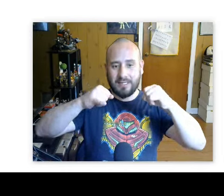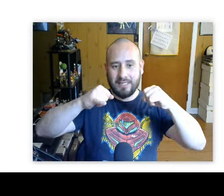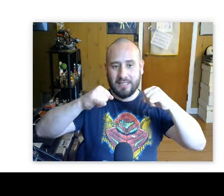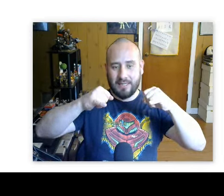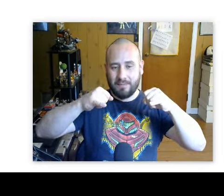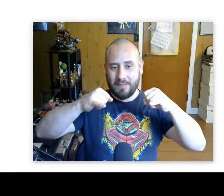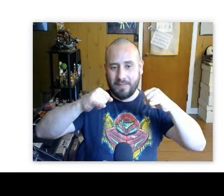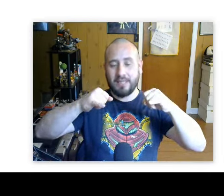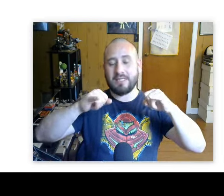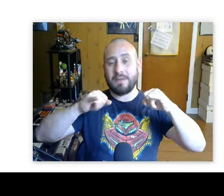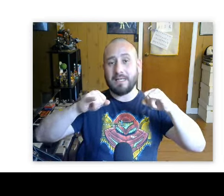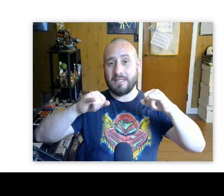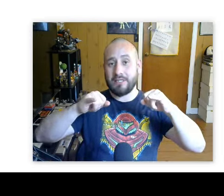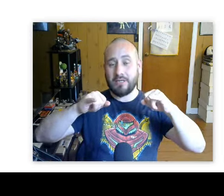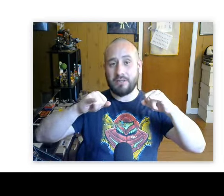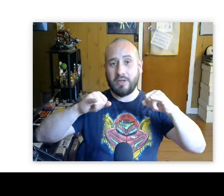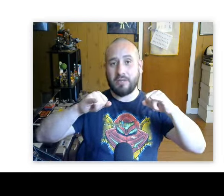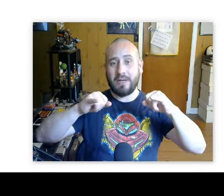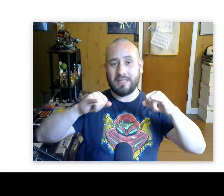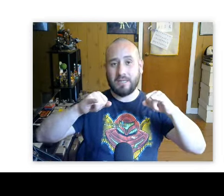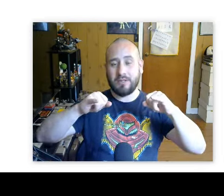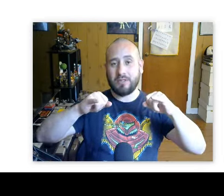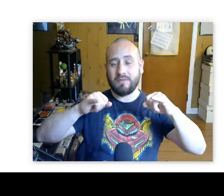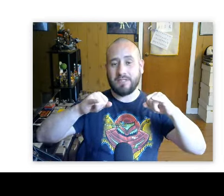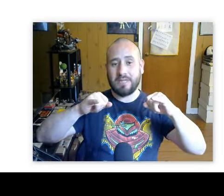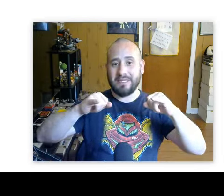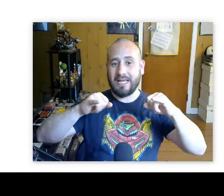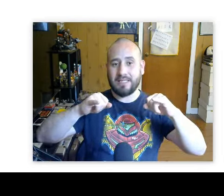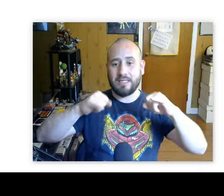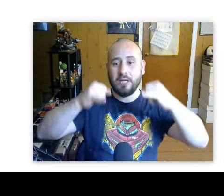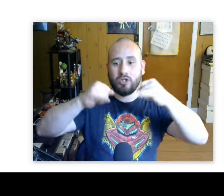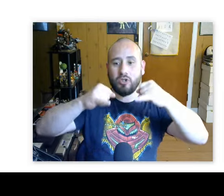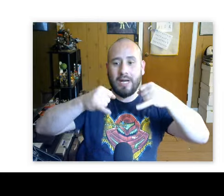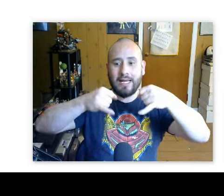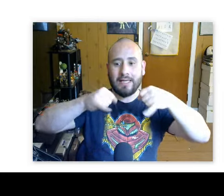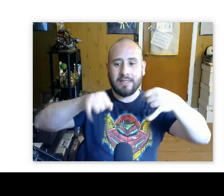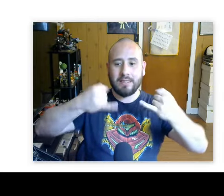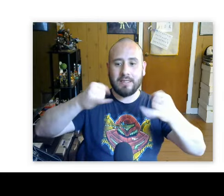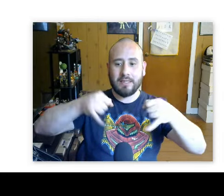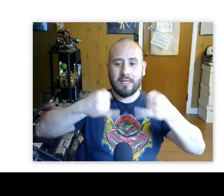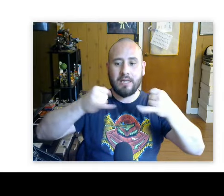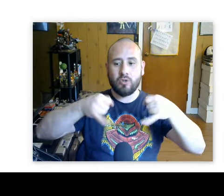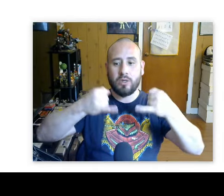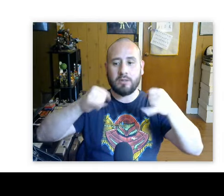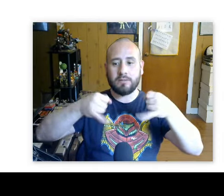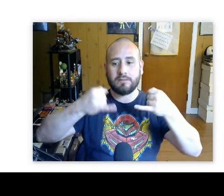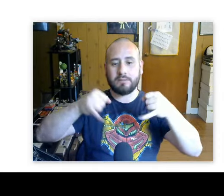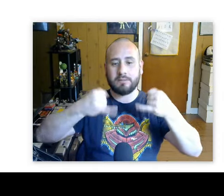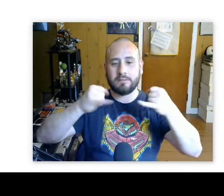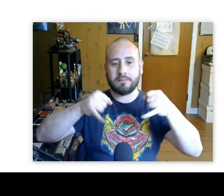because this is pasta in general. So I know pasta comes in all different shapes and sizes. Two eyes, and you